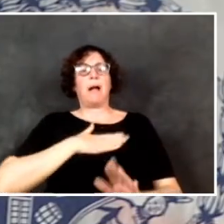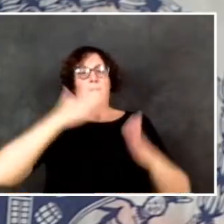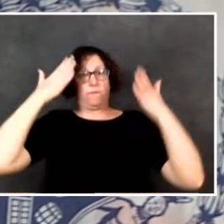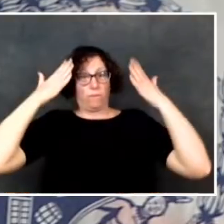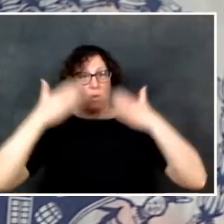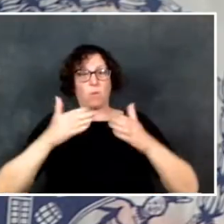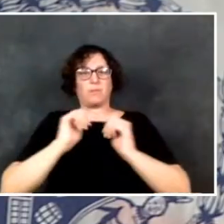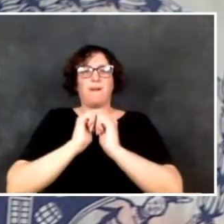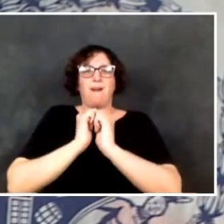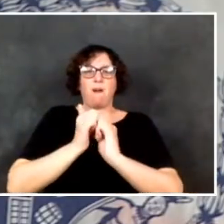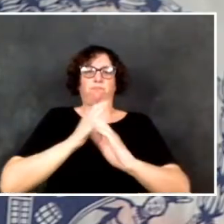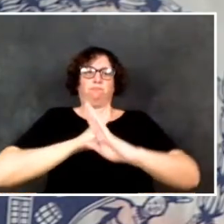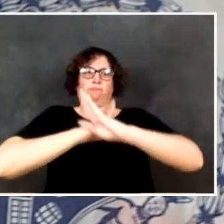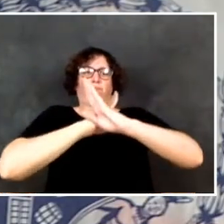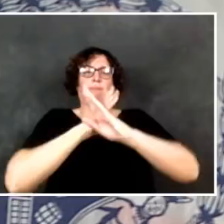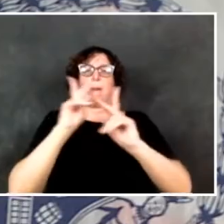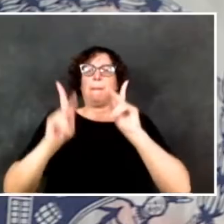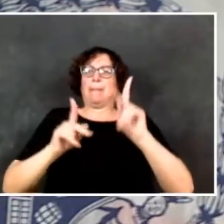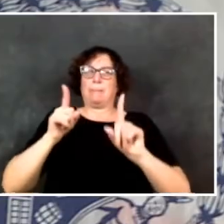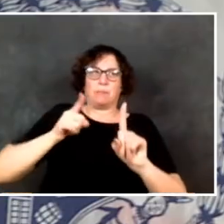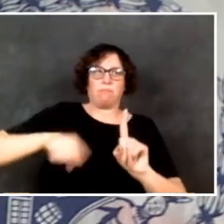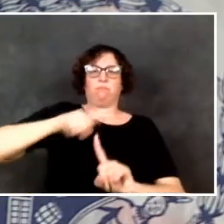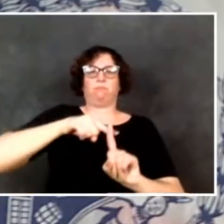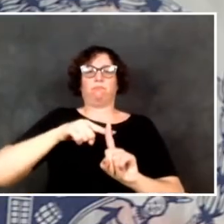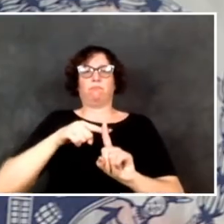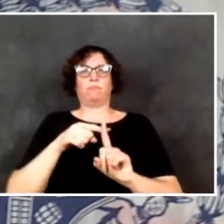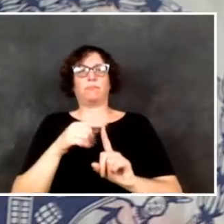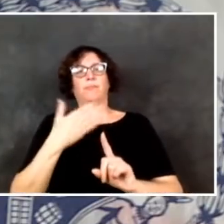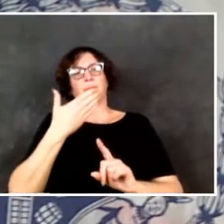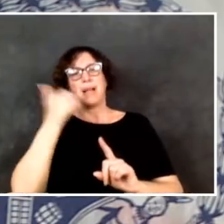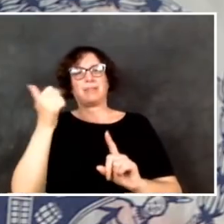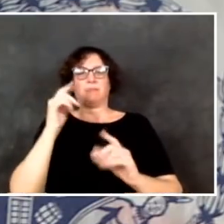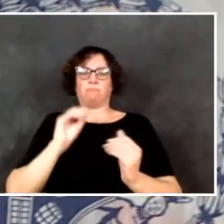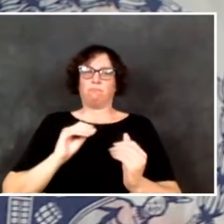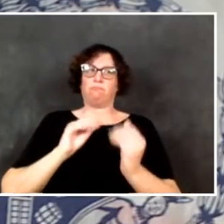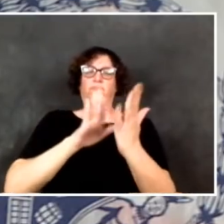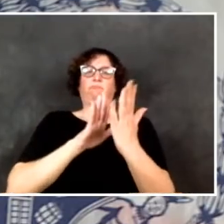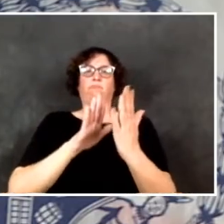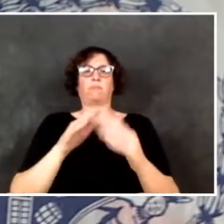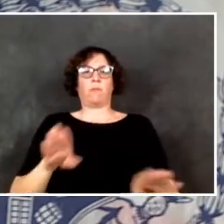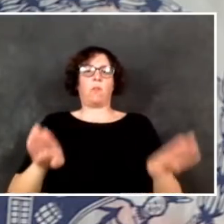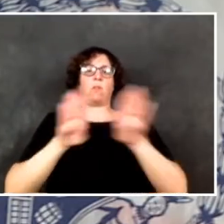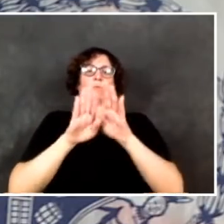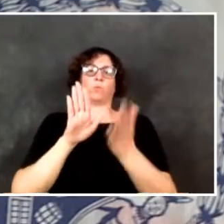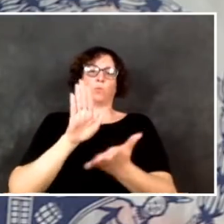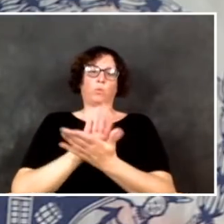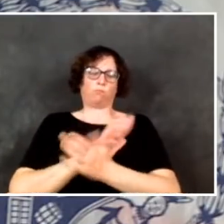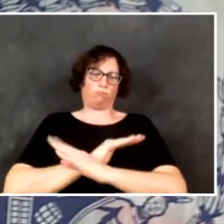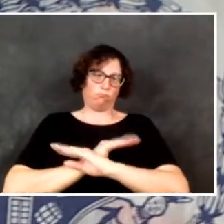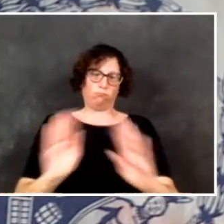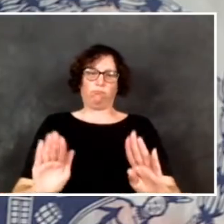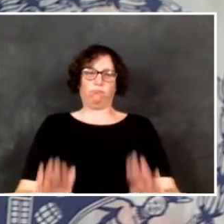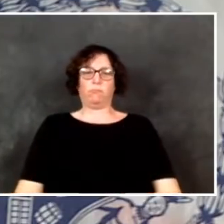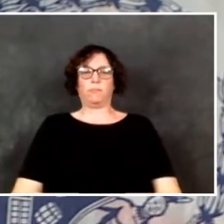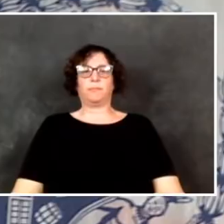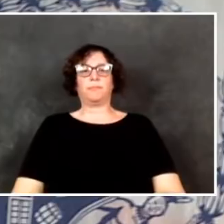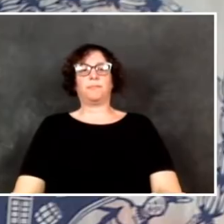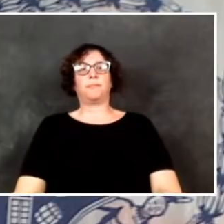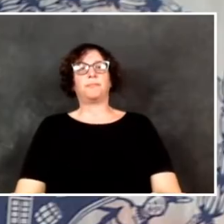people is to keep our schools closed. Last question for today. We have Jeff Mays from the New York